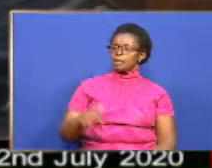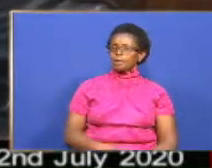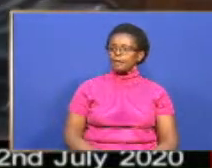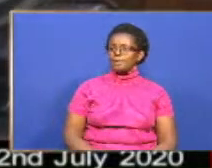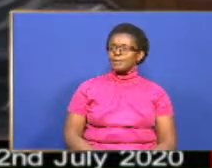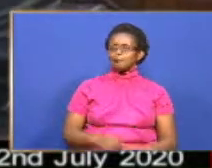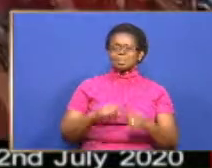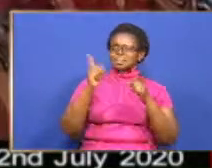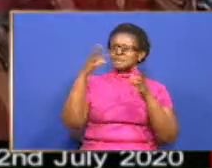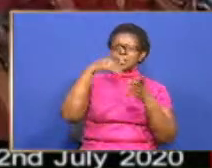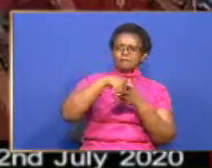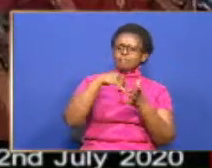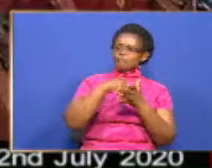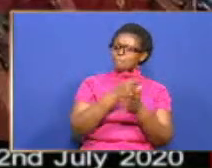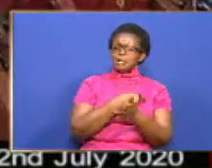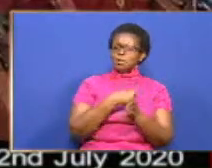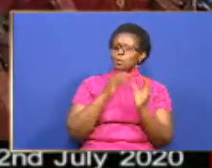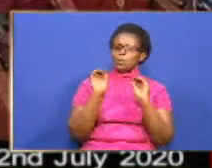Proceed.